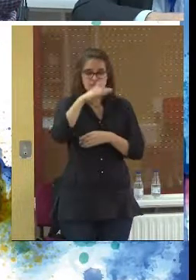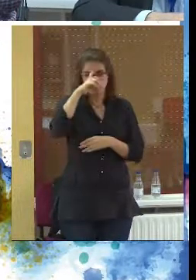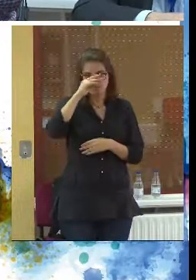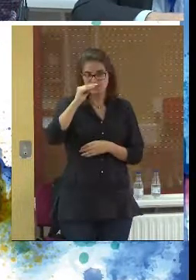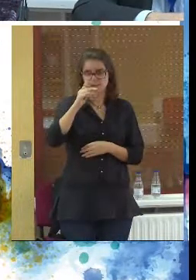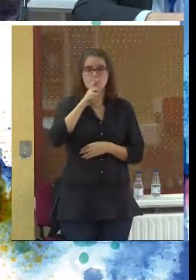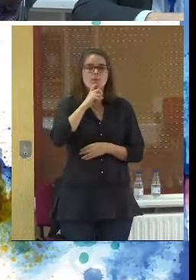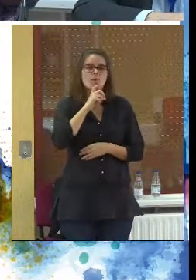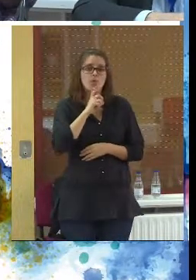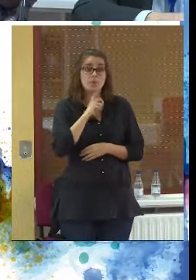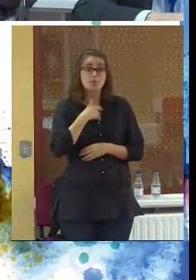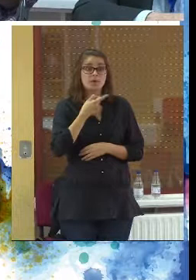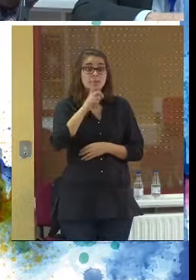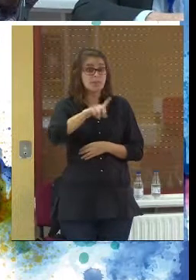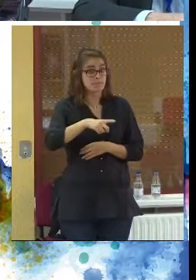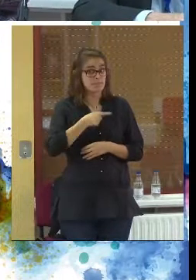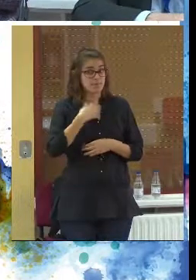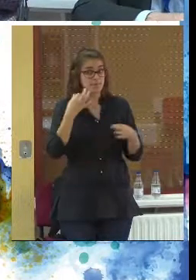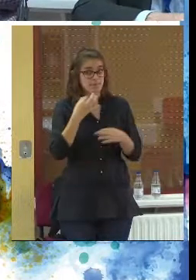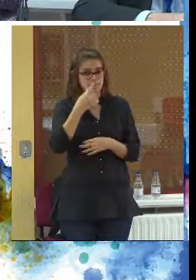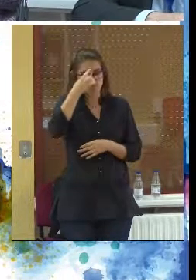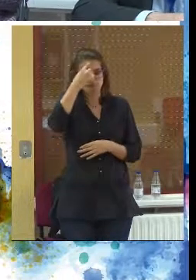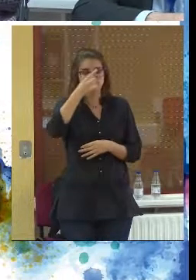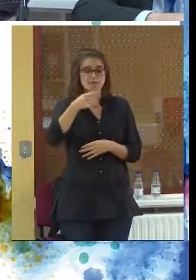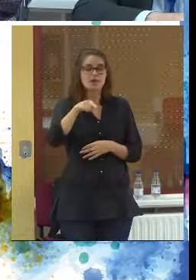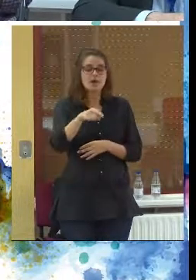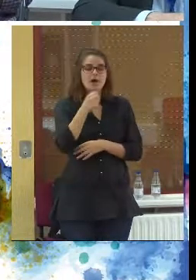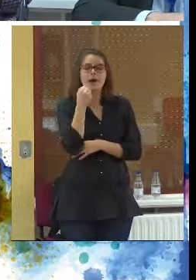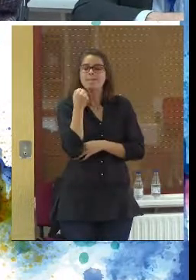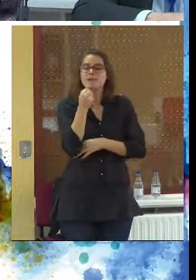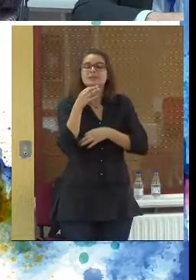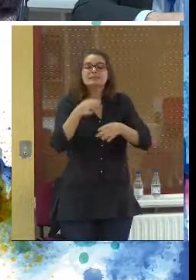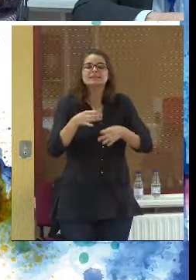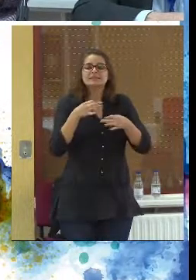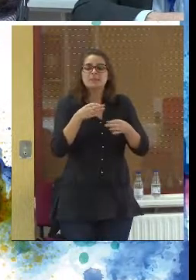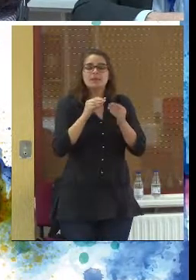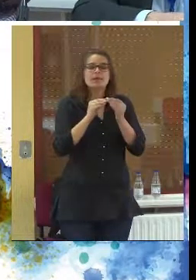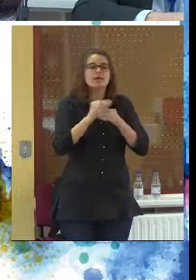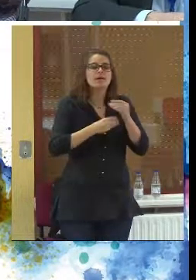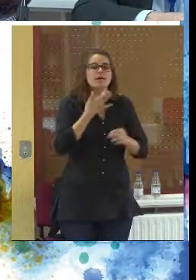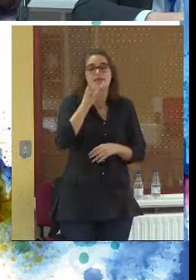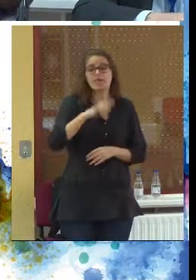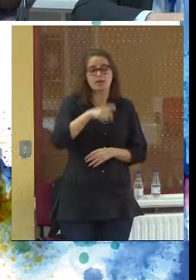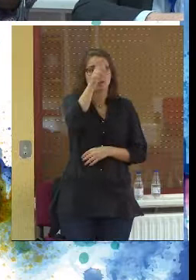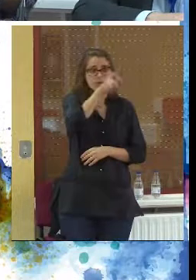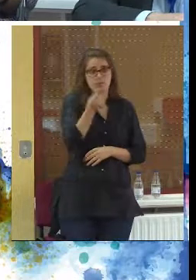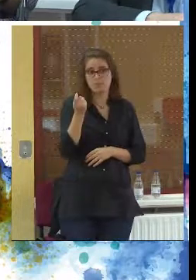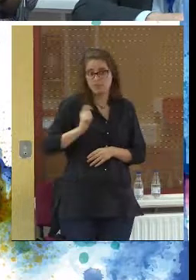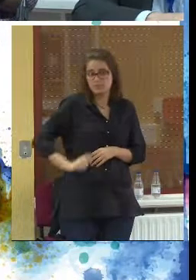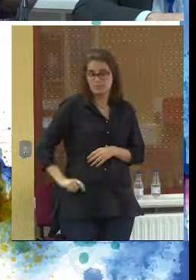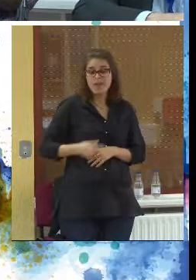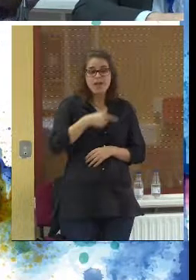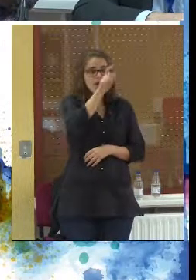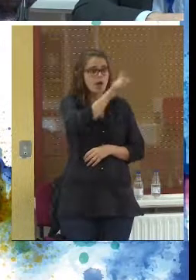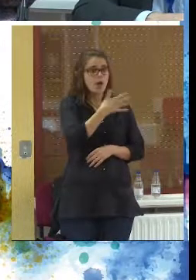who has cognitive disabilities. That support is built by a professional, developed by a professional who